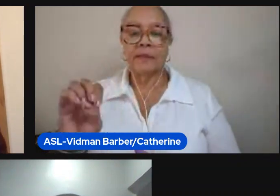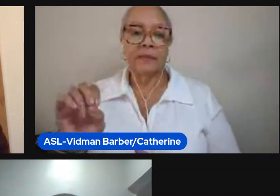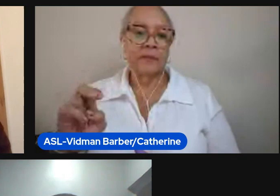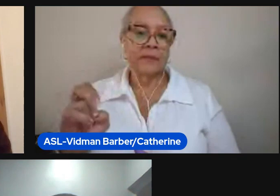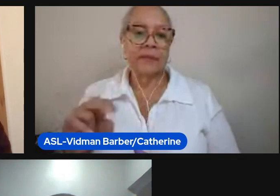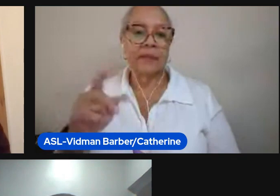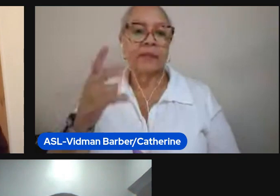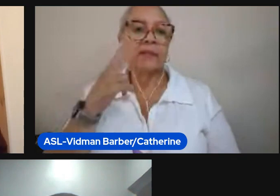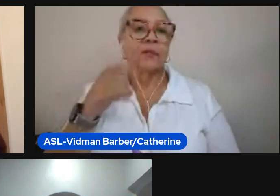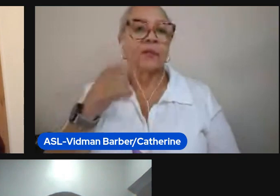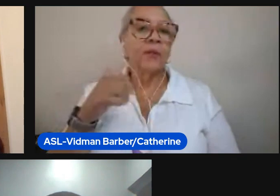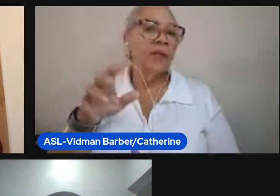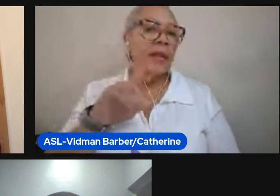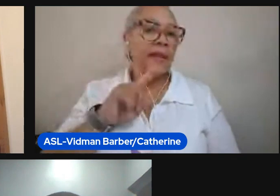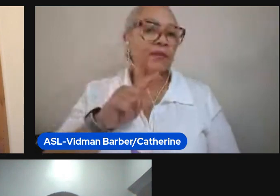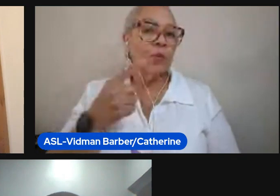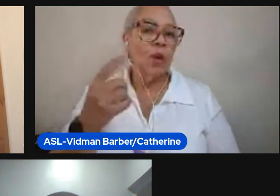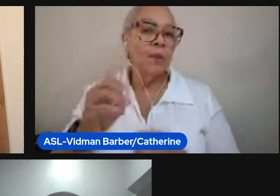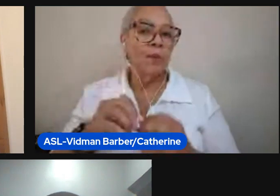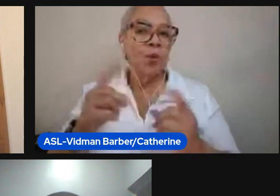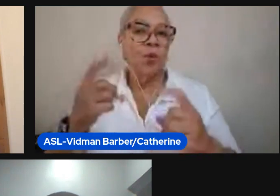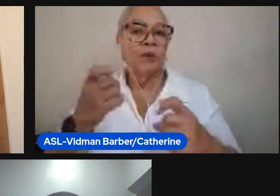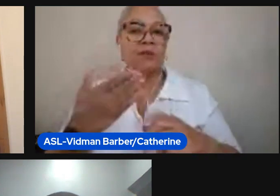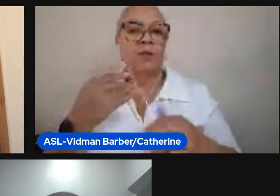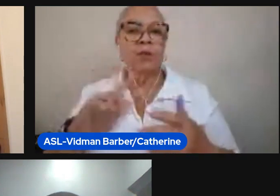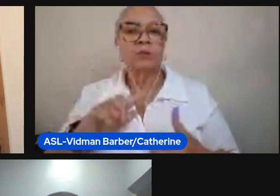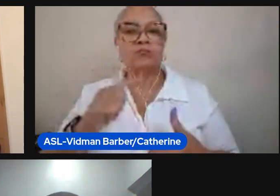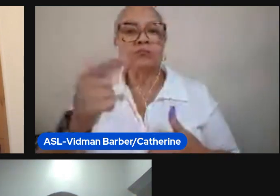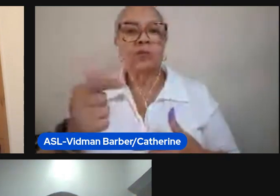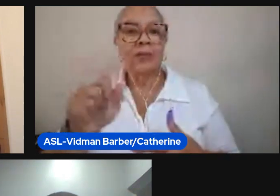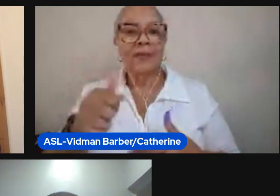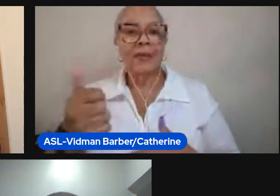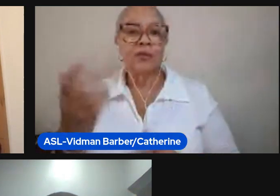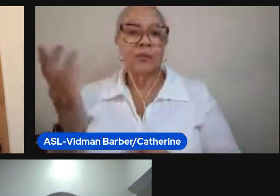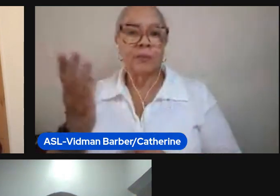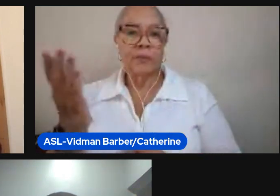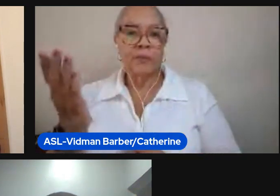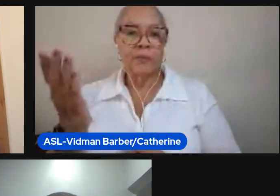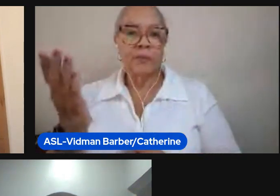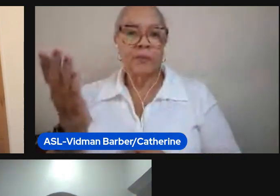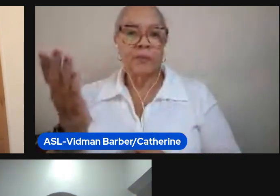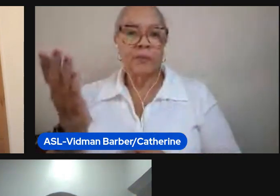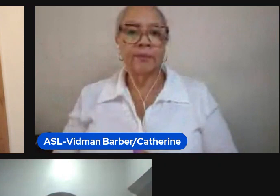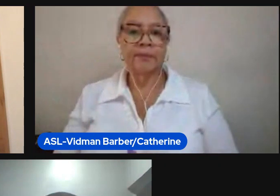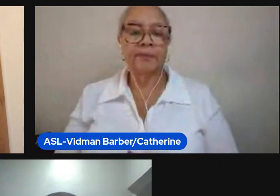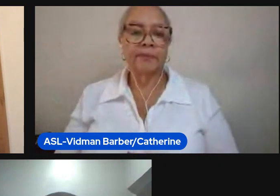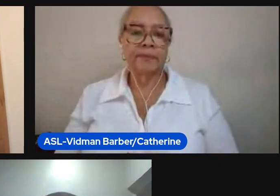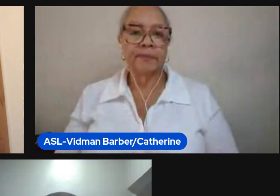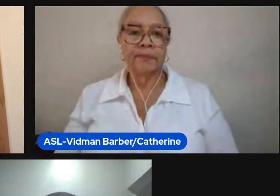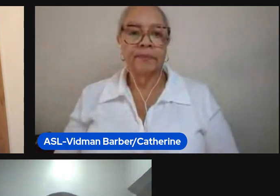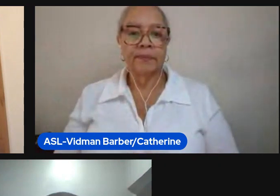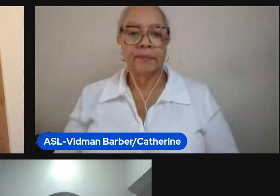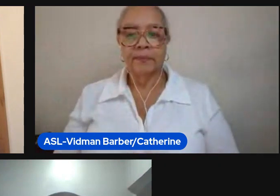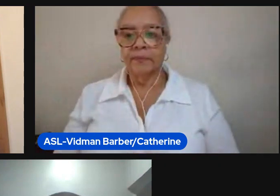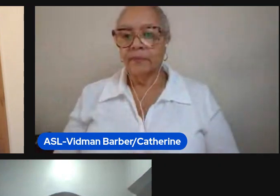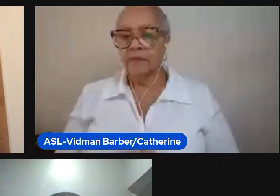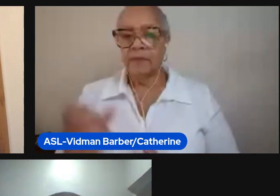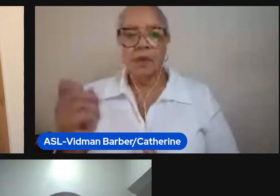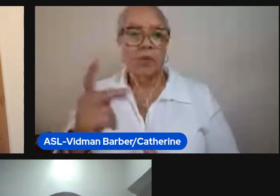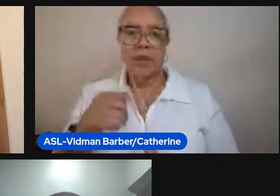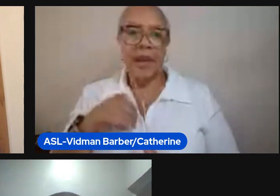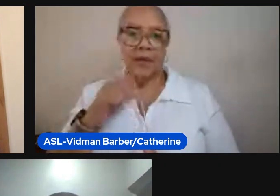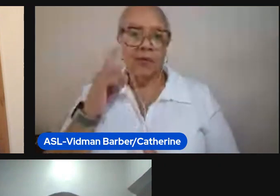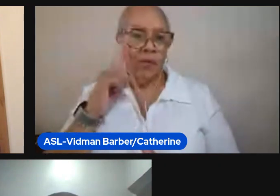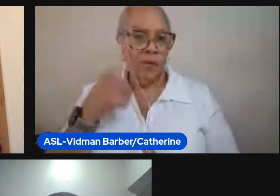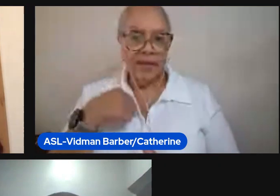we move to our next speaker. Okay. I don't think we have any other